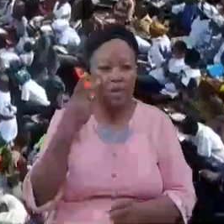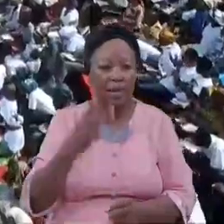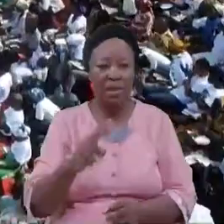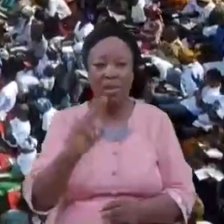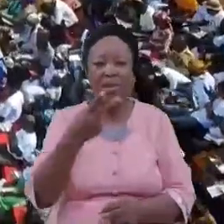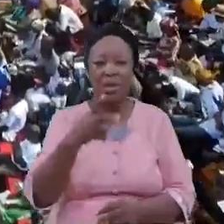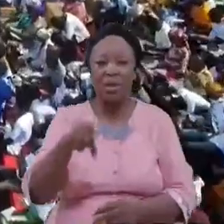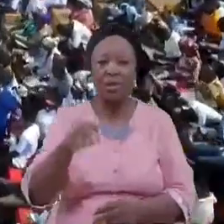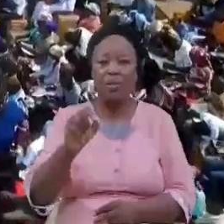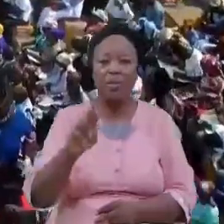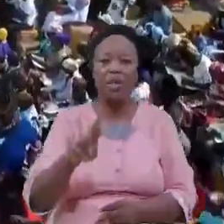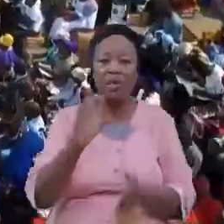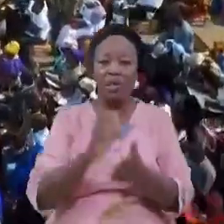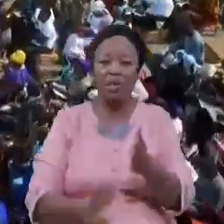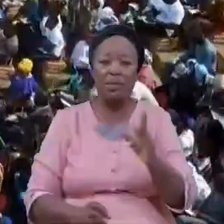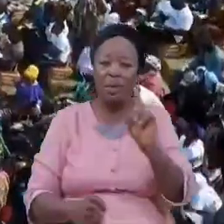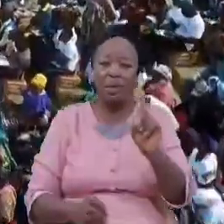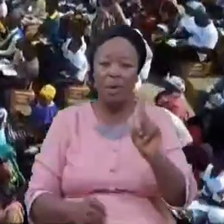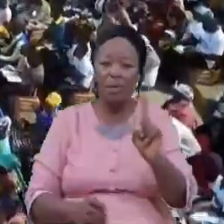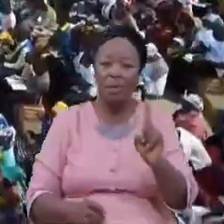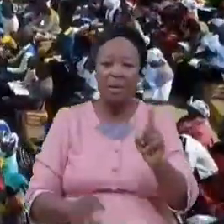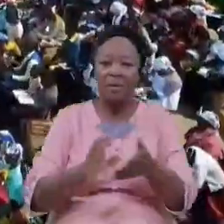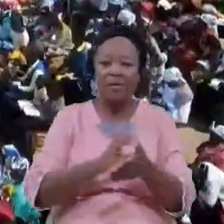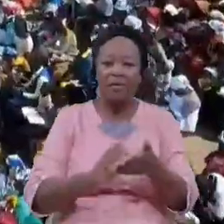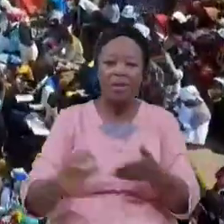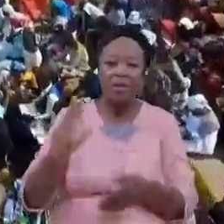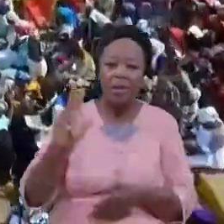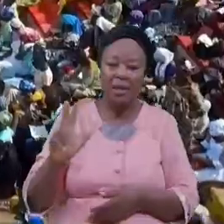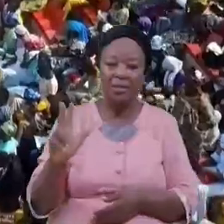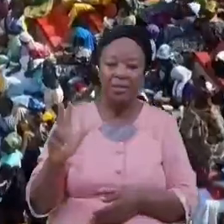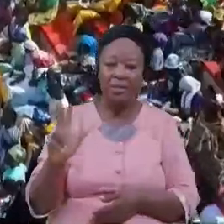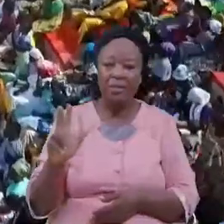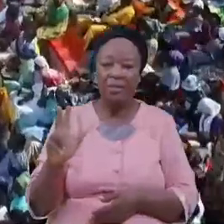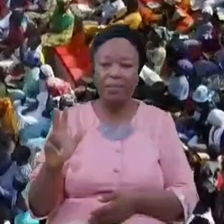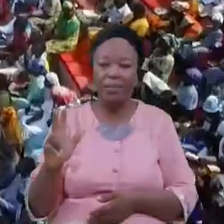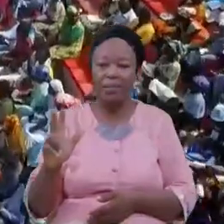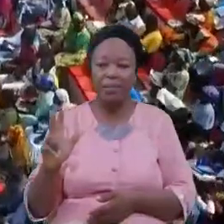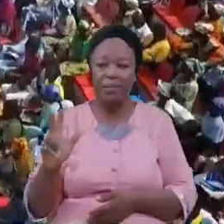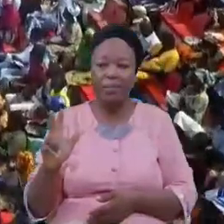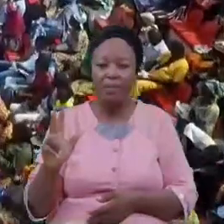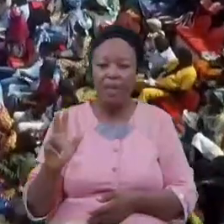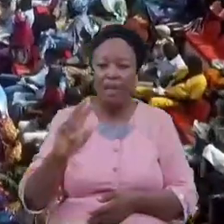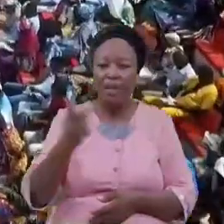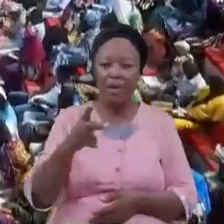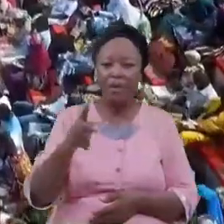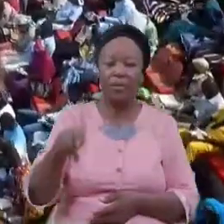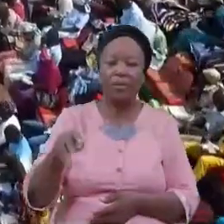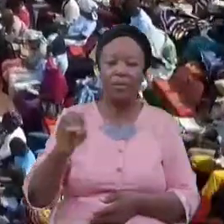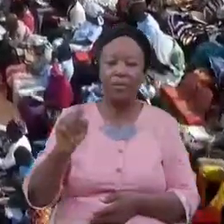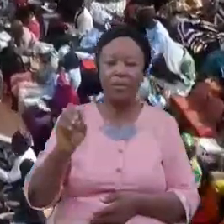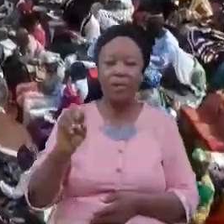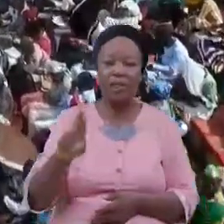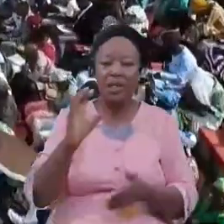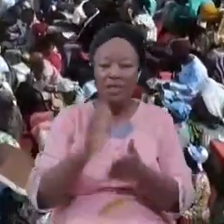Chapter 1, I'm reading from verse 3. De Pierre, chapitre 1, in 2 Peter chapter 1, verse 3.